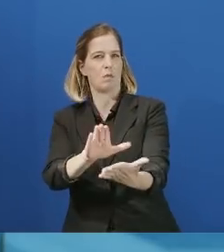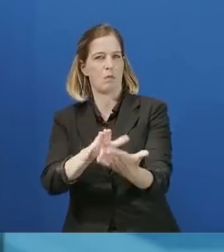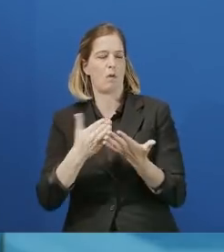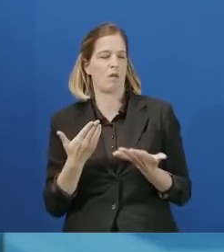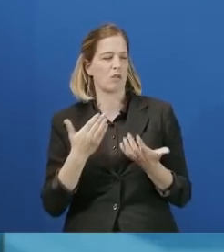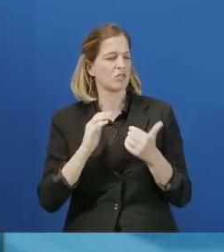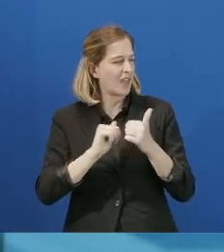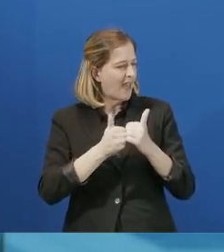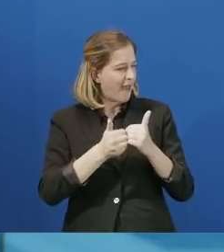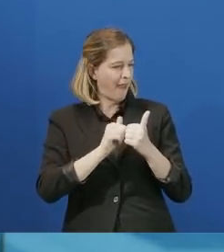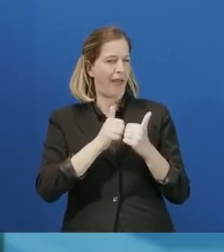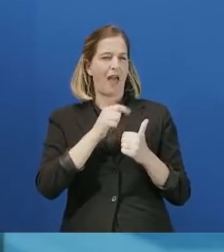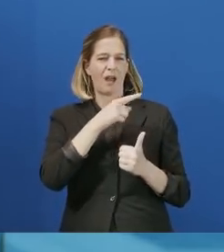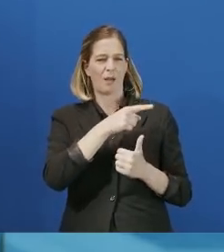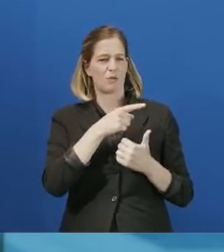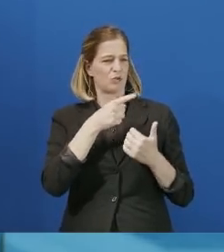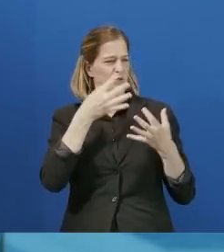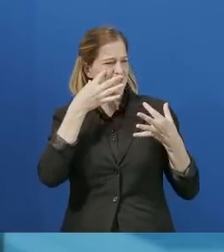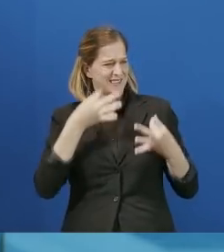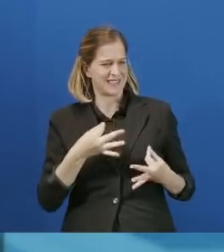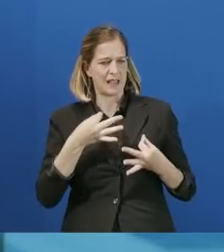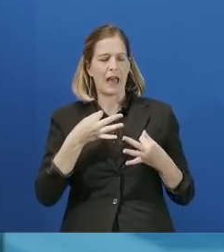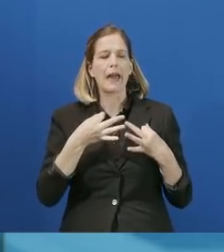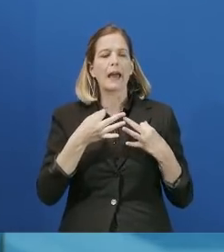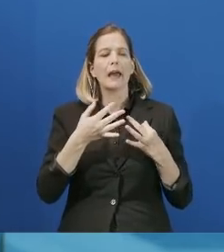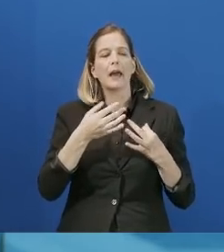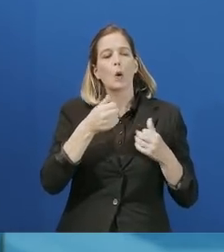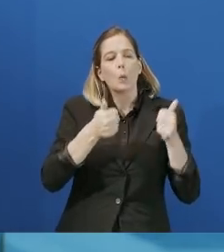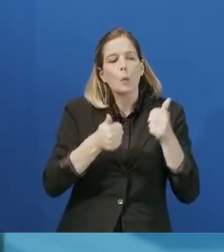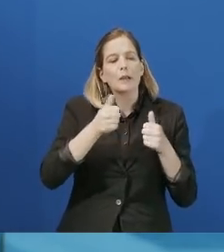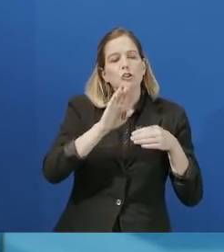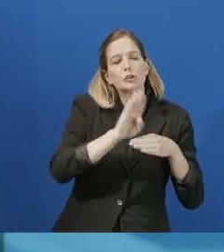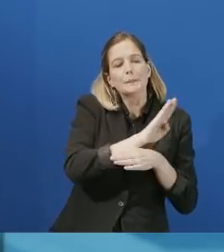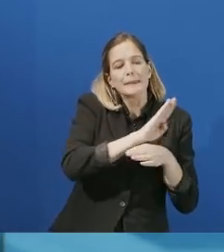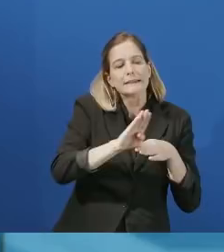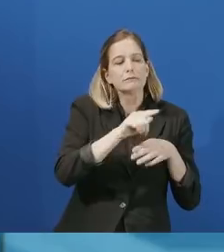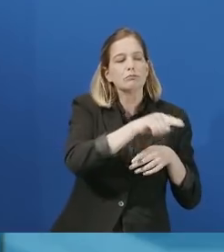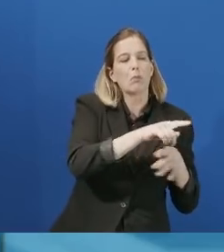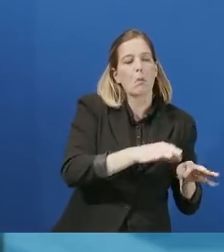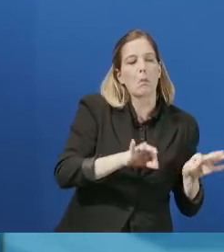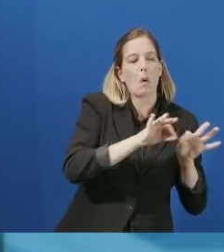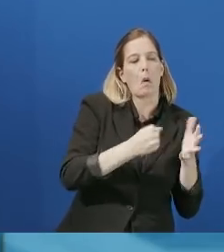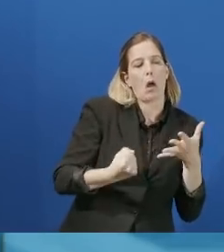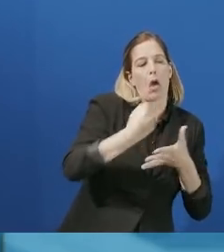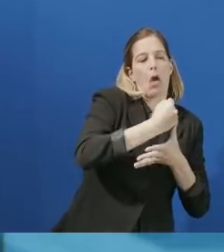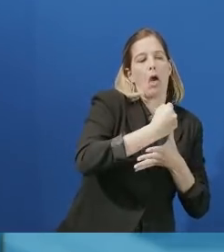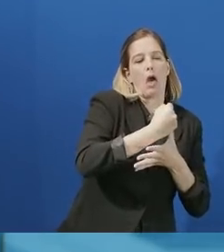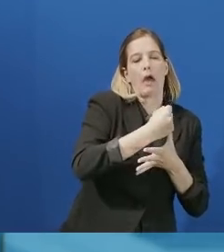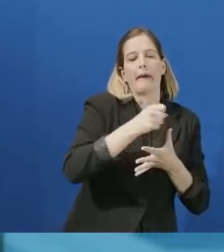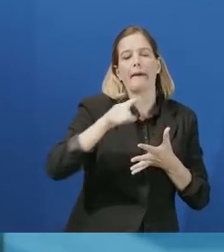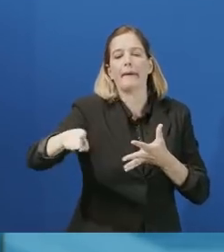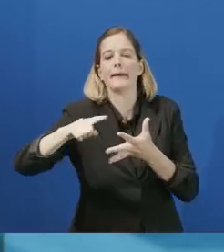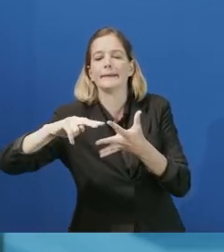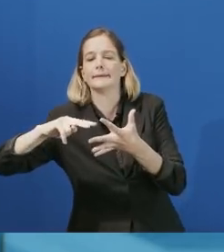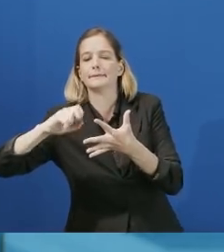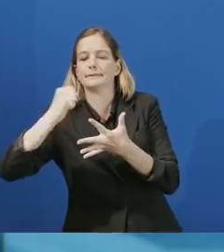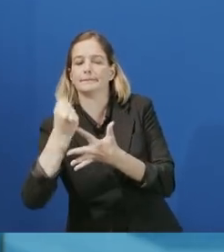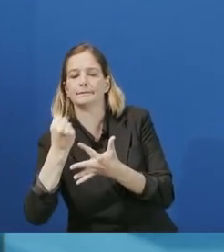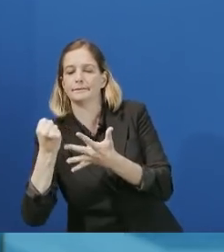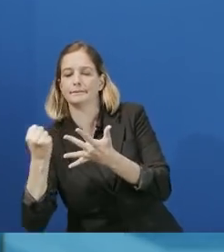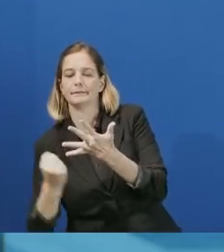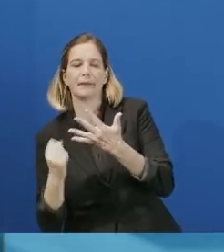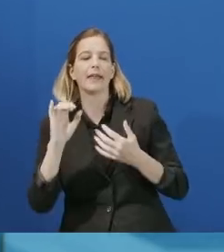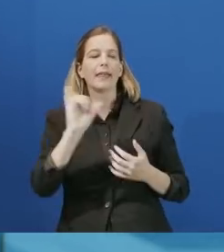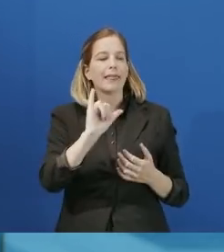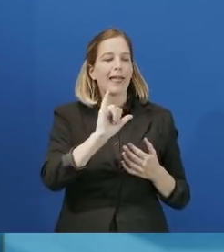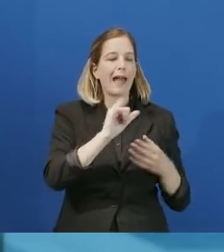is more important than the other? So retail opening compared to a salon. So